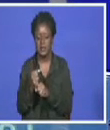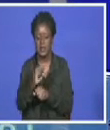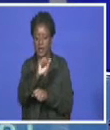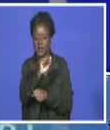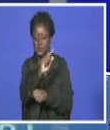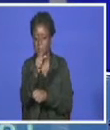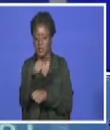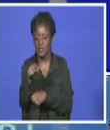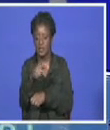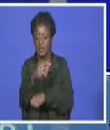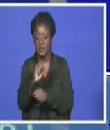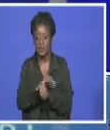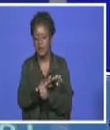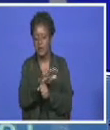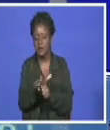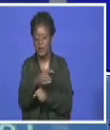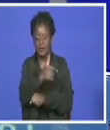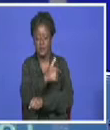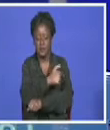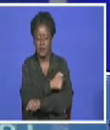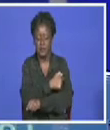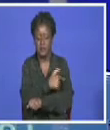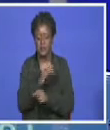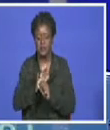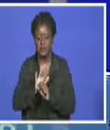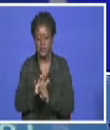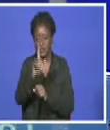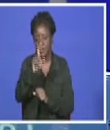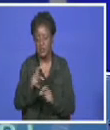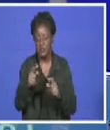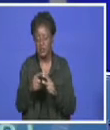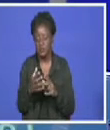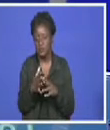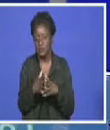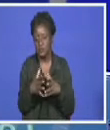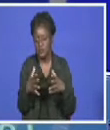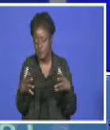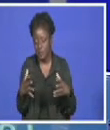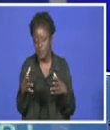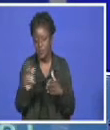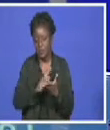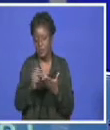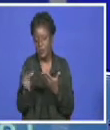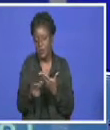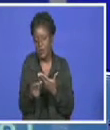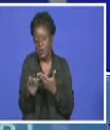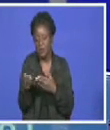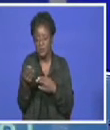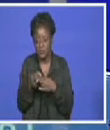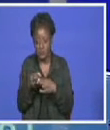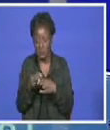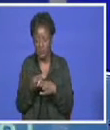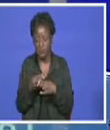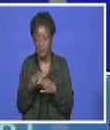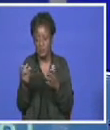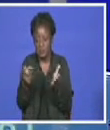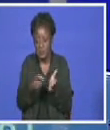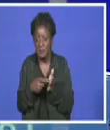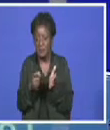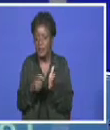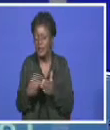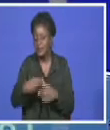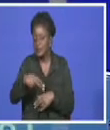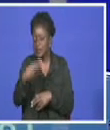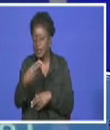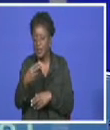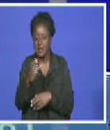COVID-19 vaccine, forcing the need to expand the program in the very near future. With demand high, Carla Palmer tells